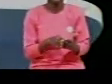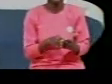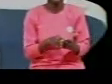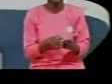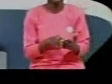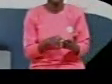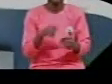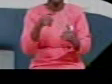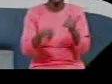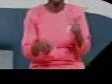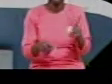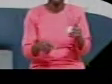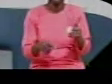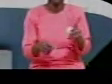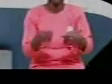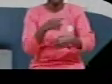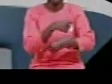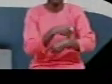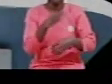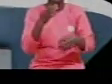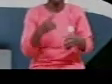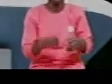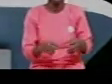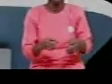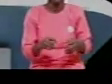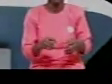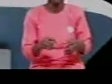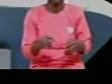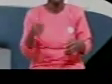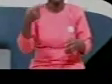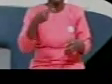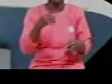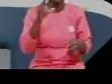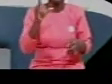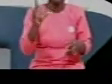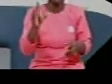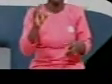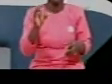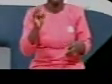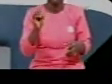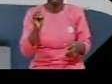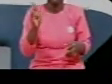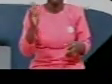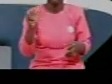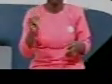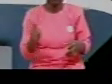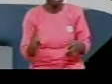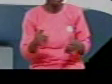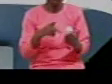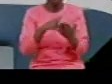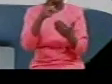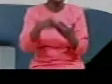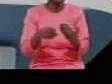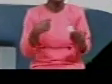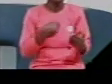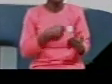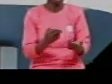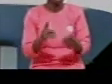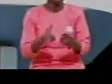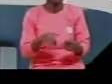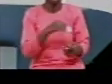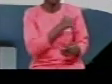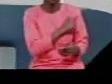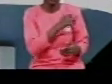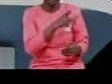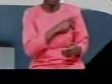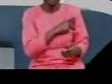final day of the Global Crusade. I want to appreciate the officers and